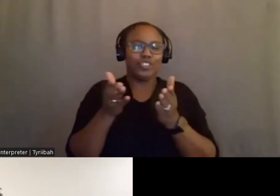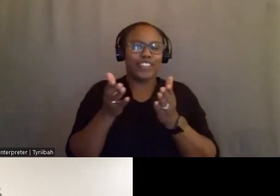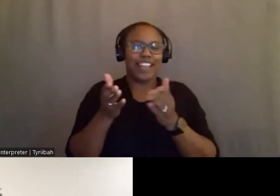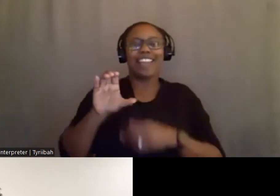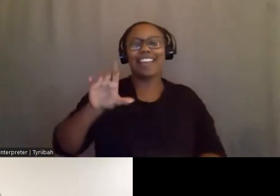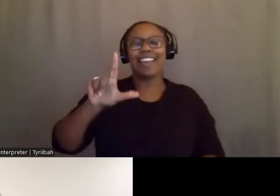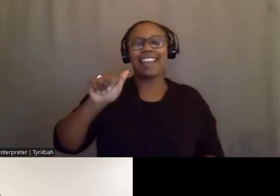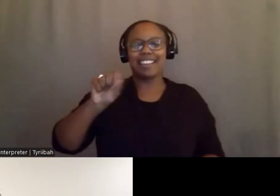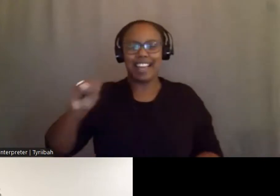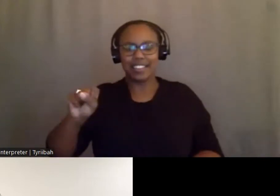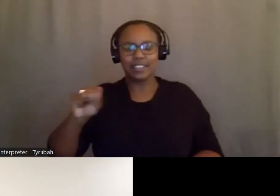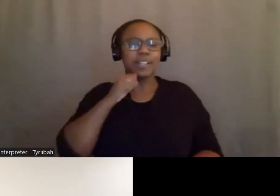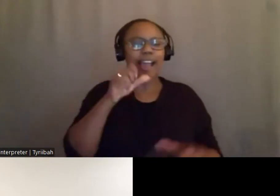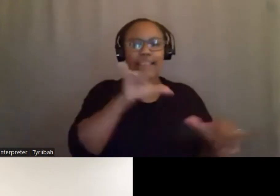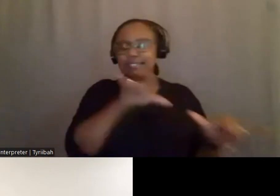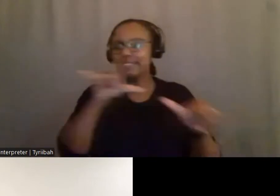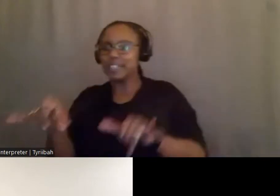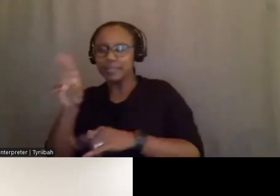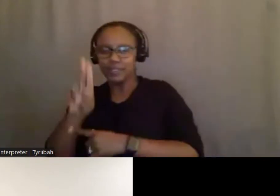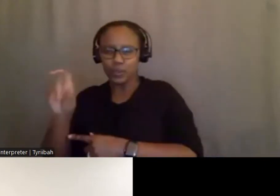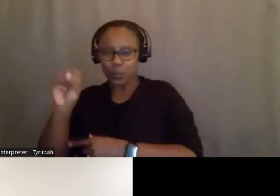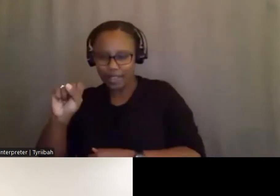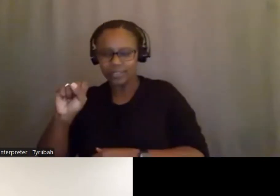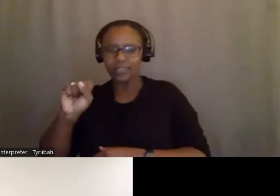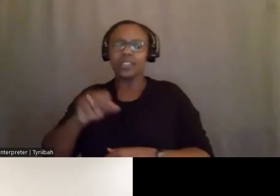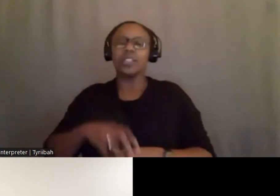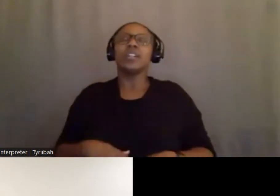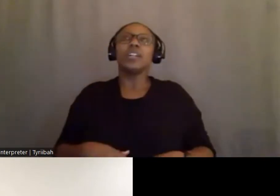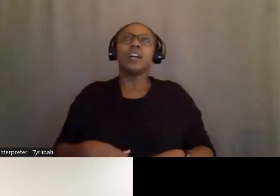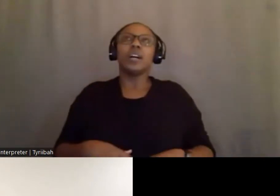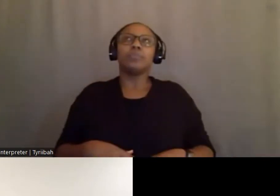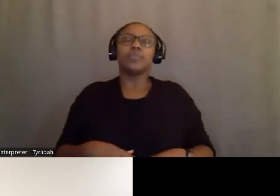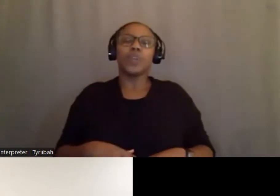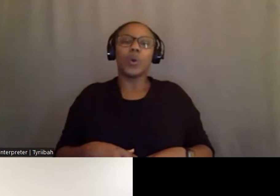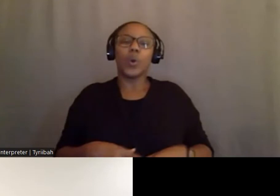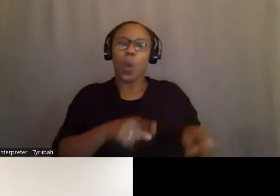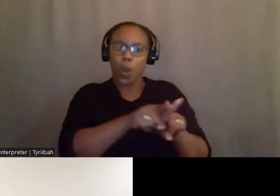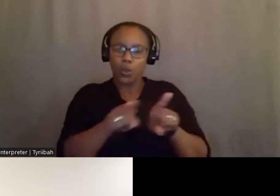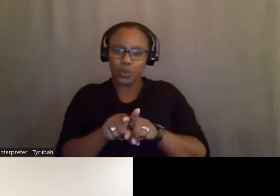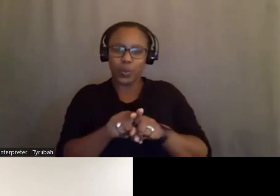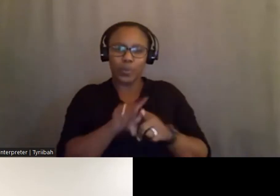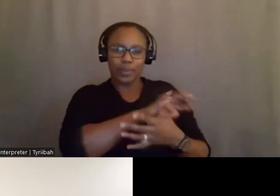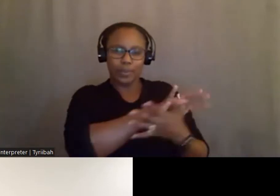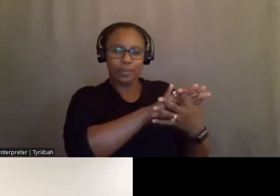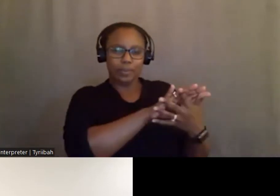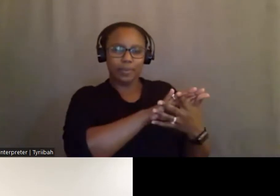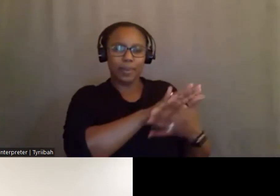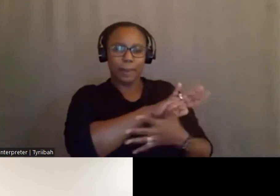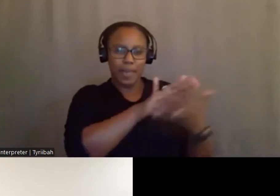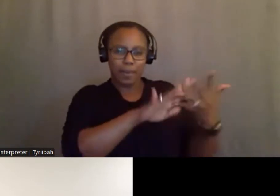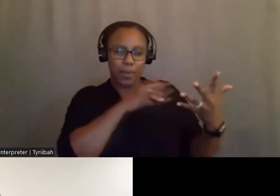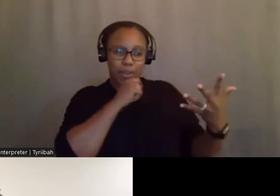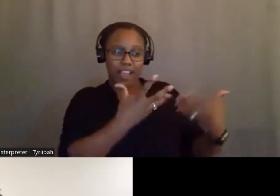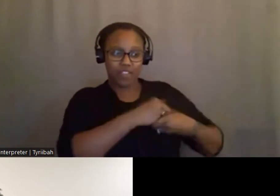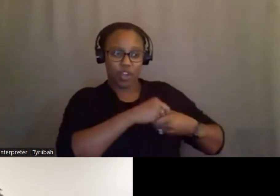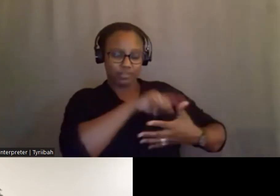United States and in these five nations. These people are also not seen as not human. They're just seen as kind